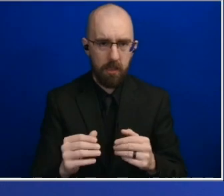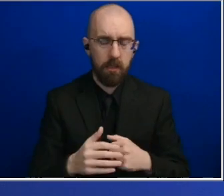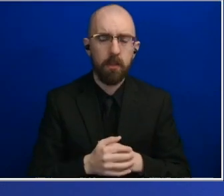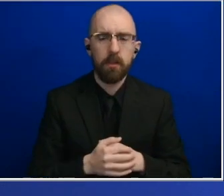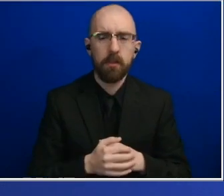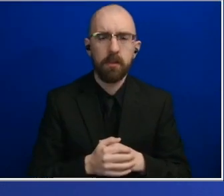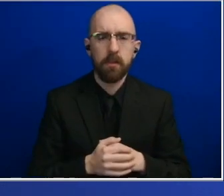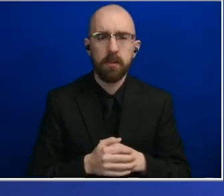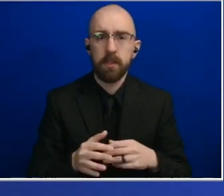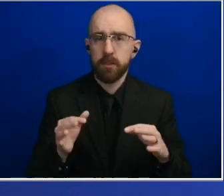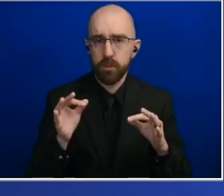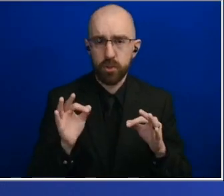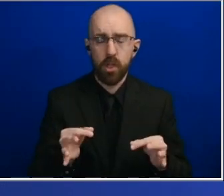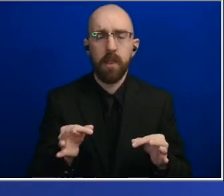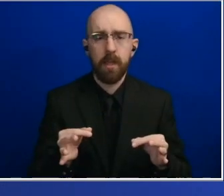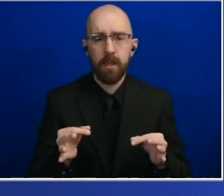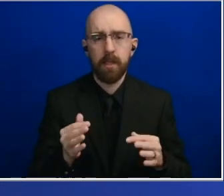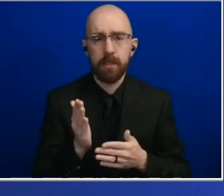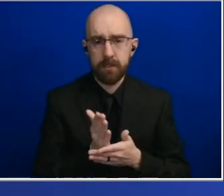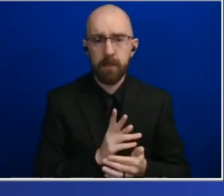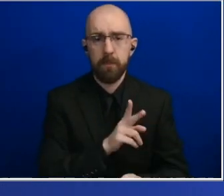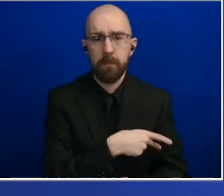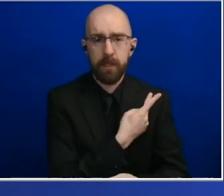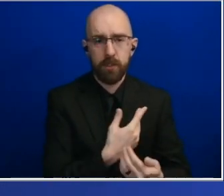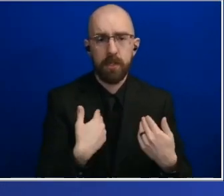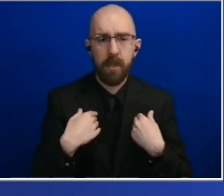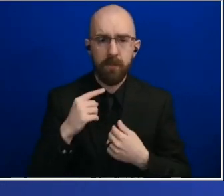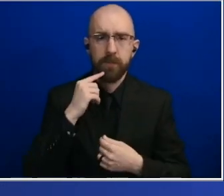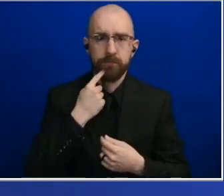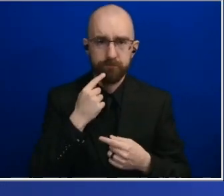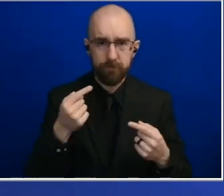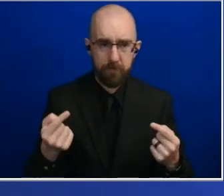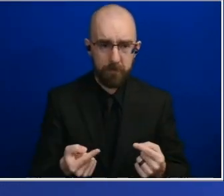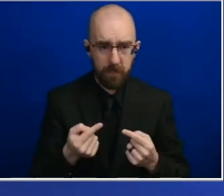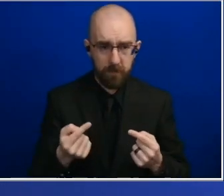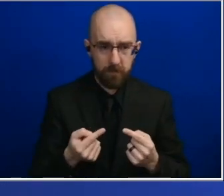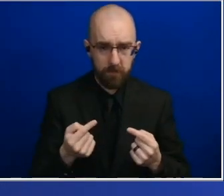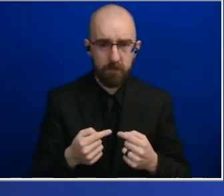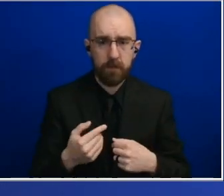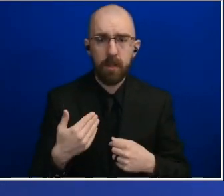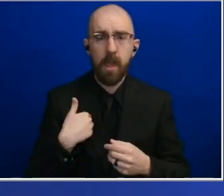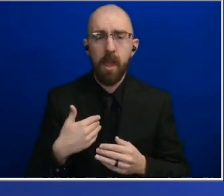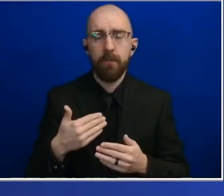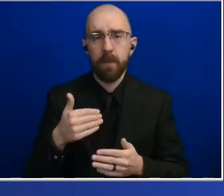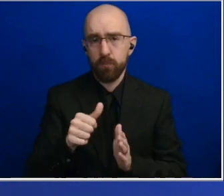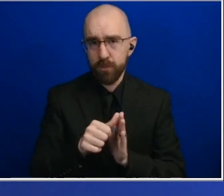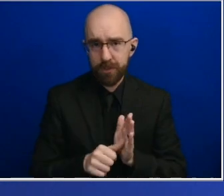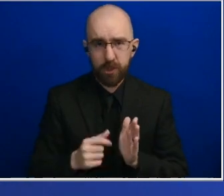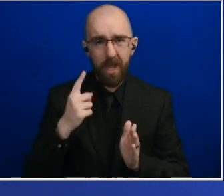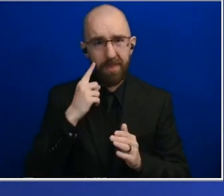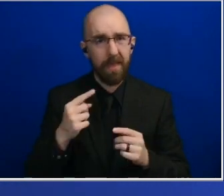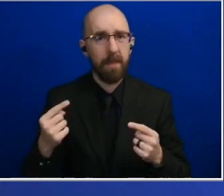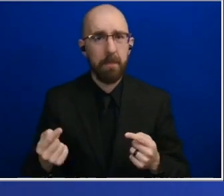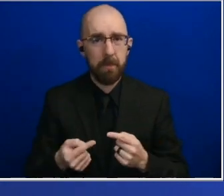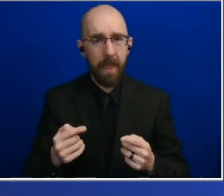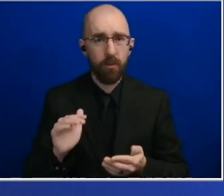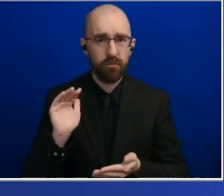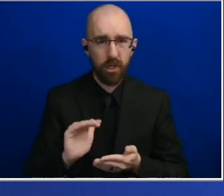certainly some patients that have severe pain that have the procedure, and I think that their pain reduction is minimal.